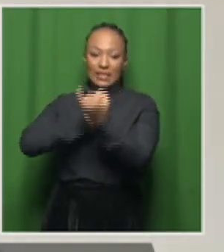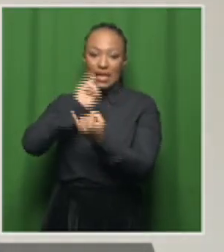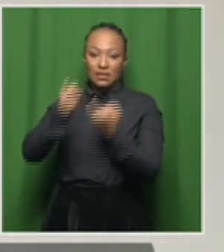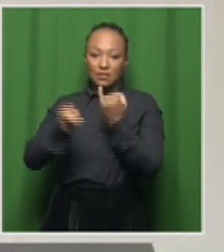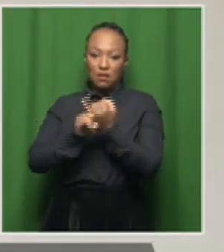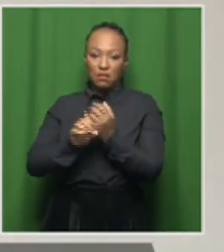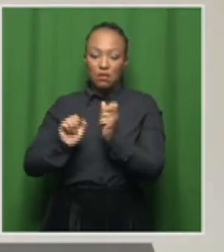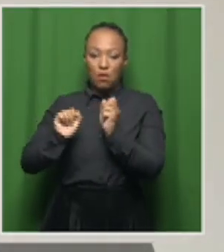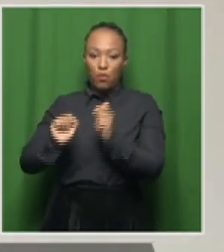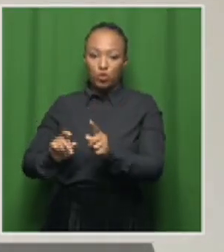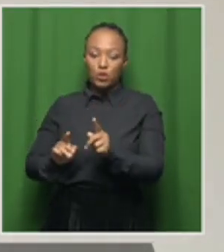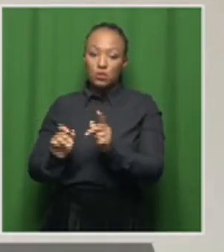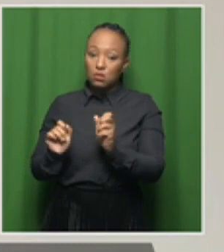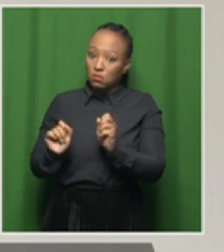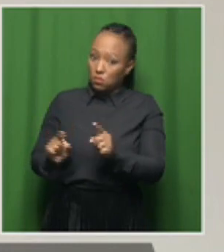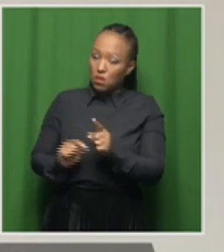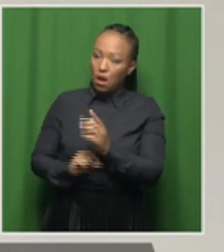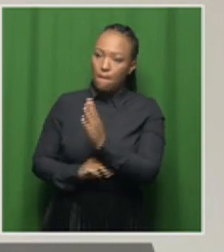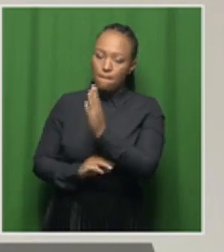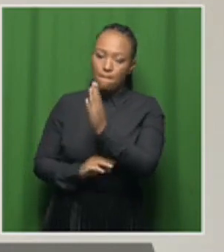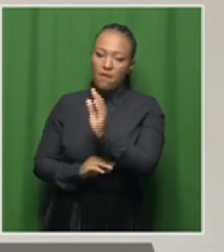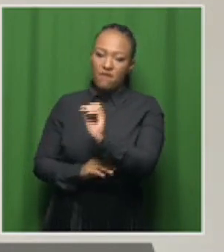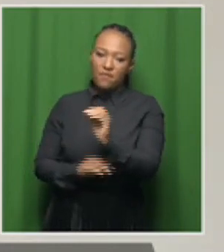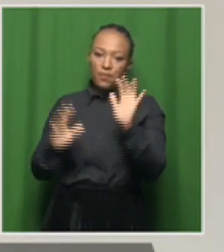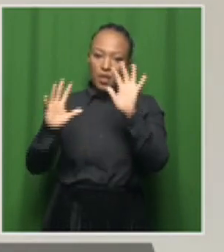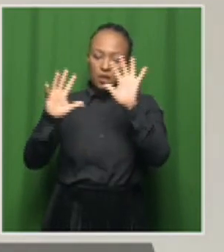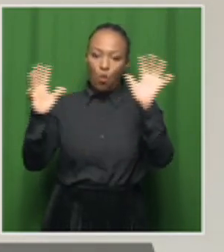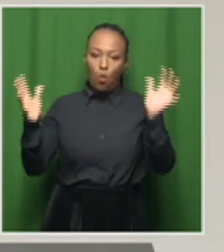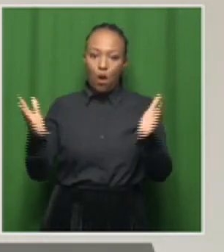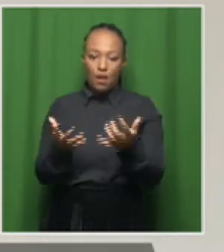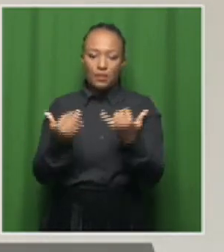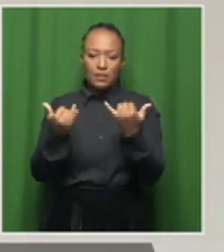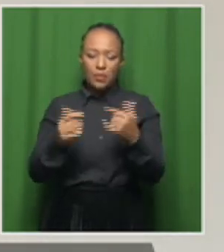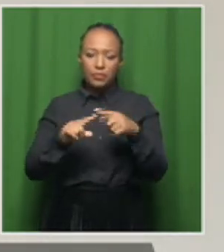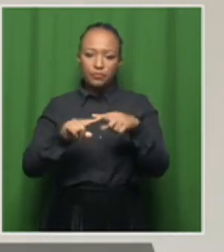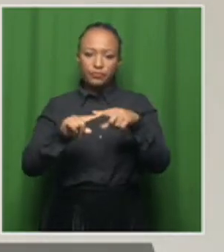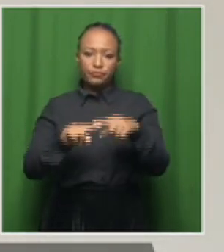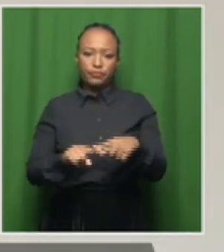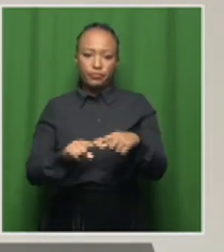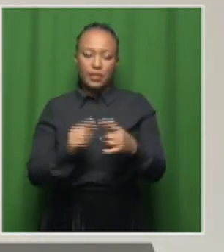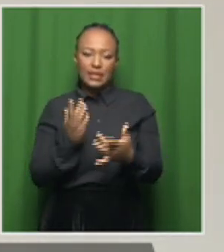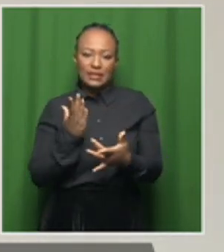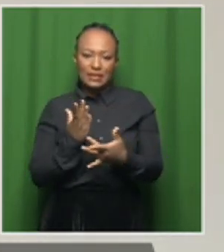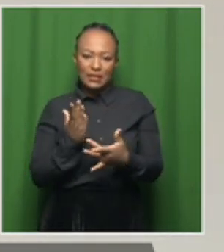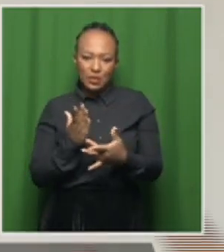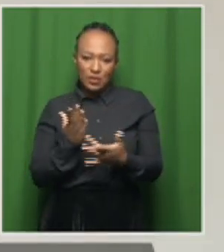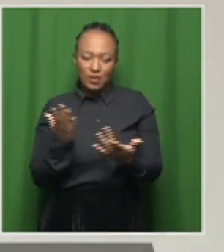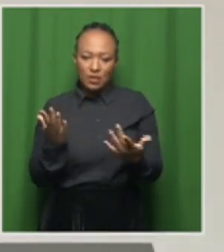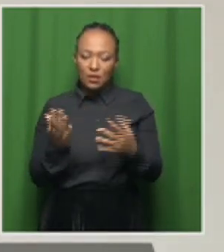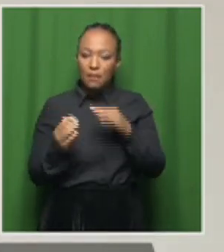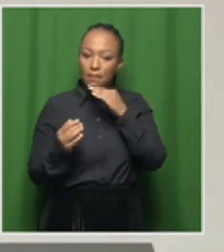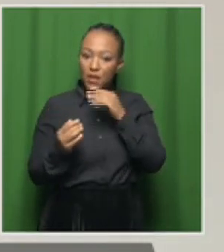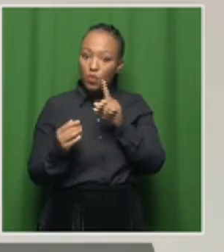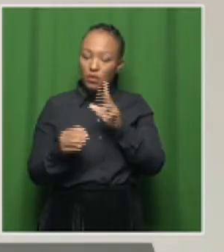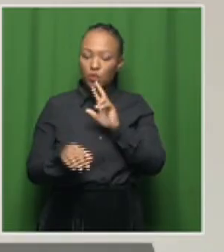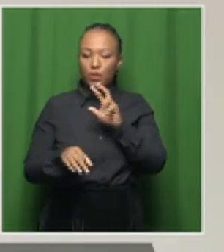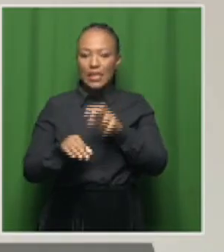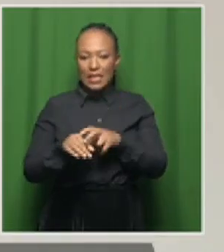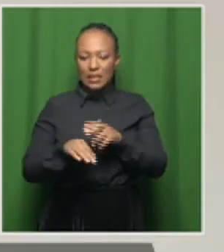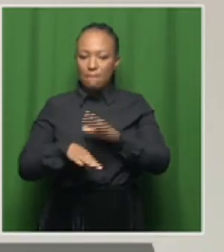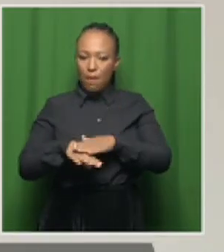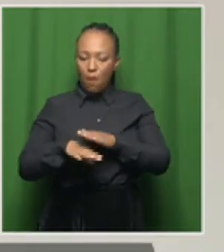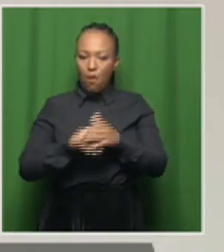has increasingly become more dependent on technology, and as a result, it means that we need more talent in the